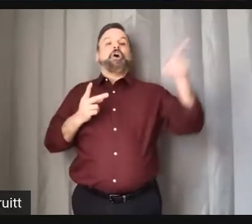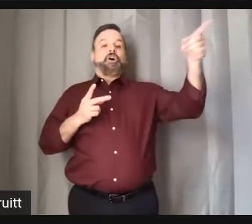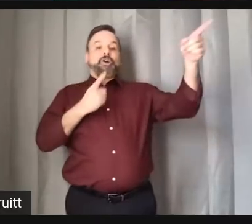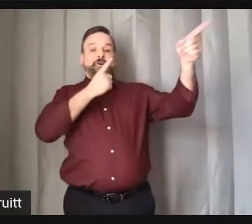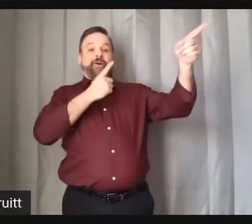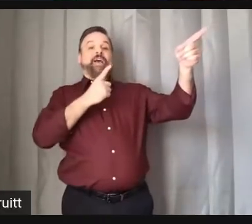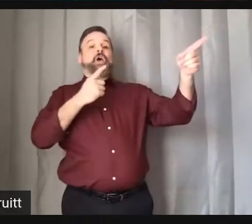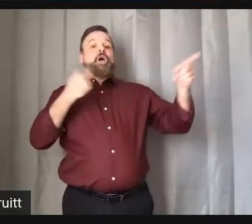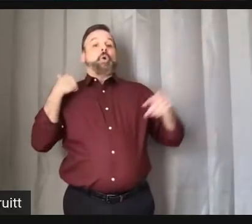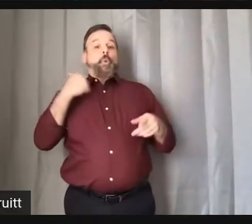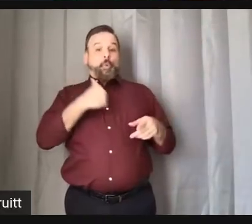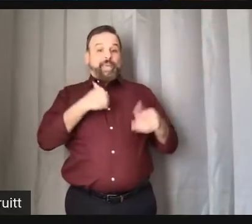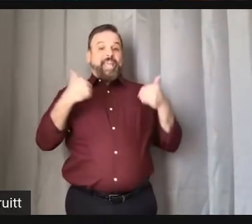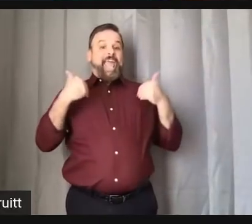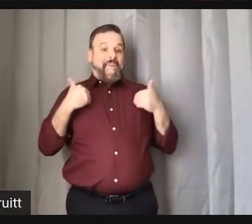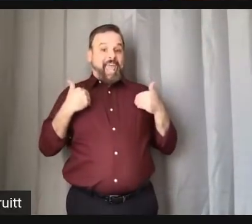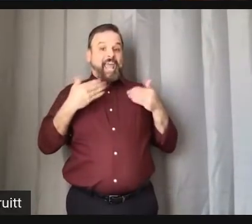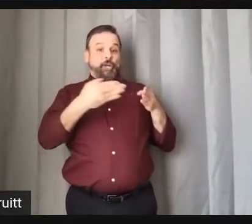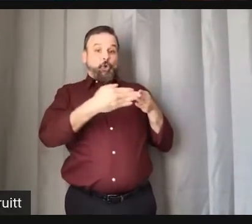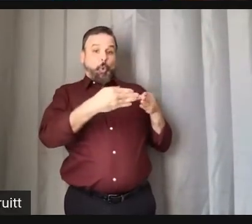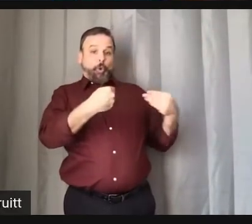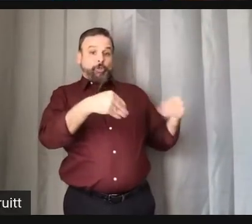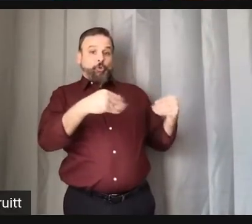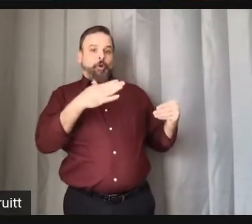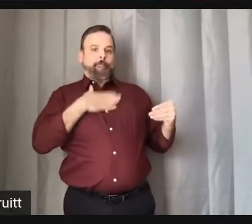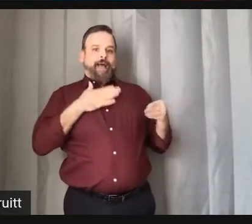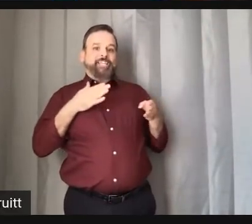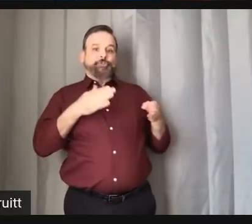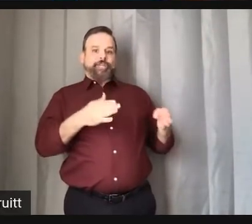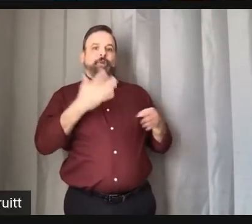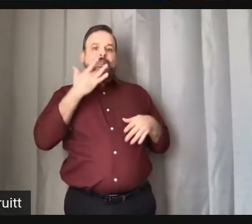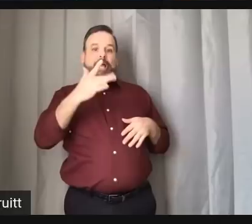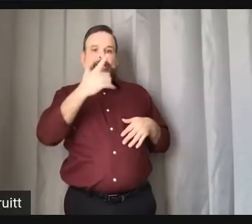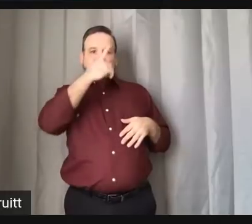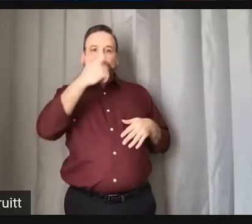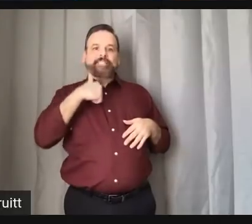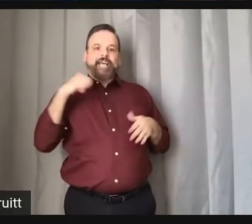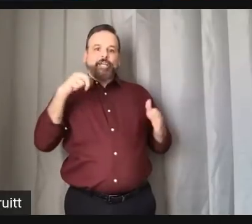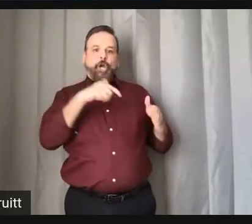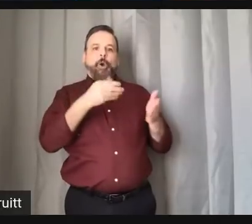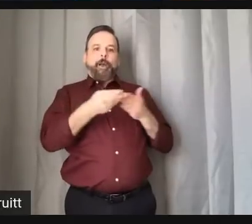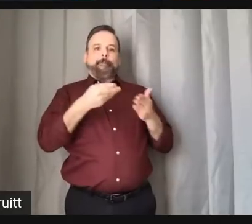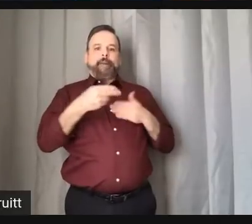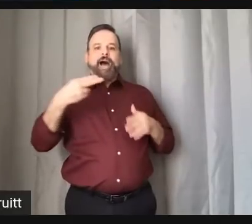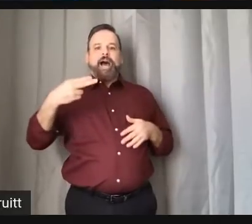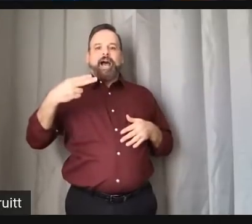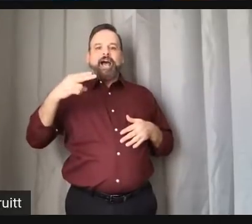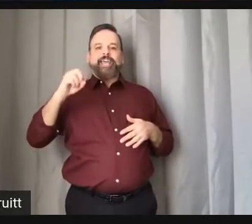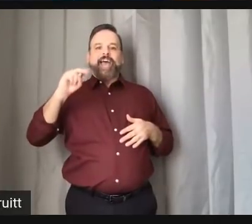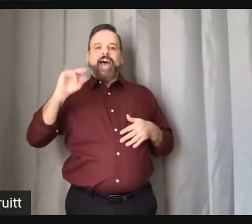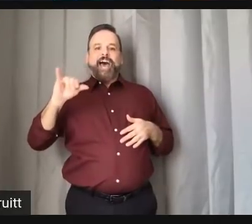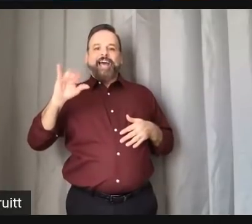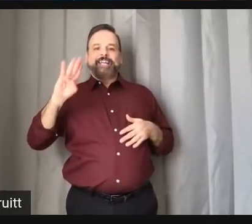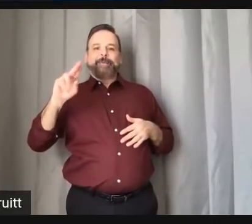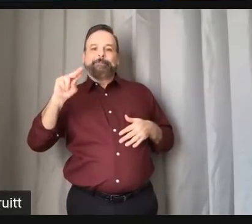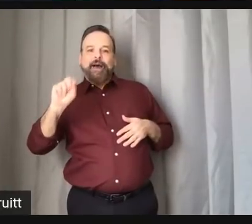corner store right on my block, which was really lucky because I was allowed to like go buy honey buns, which was like, my favorite thing in the world.